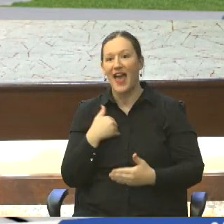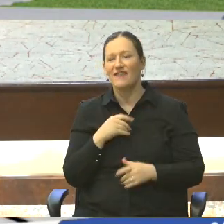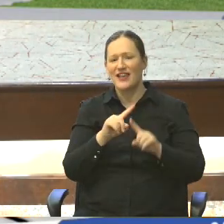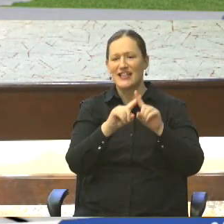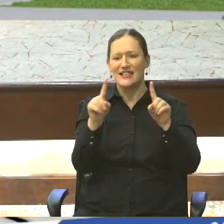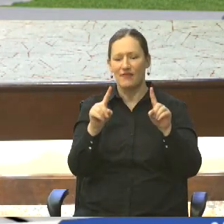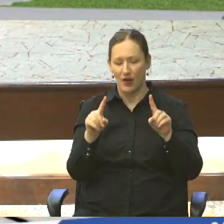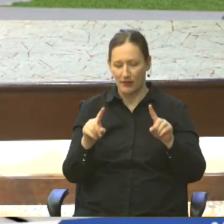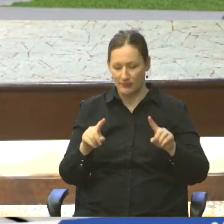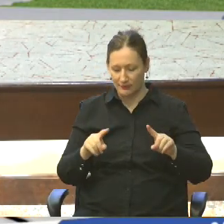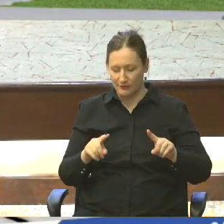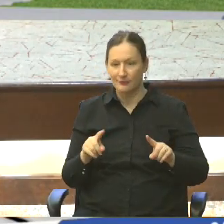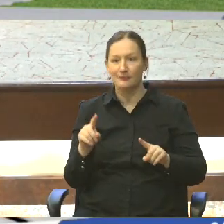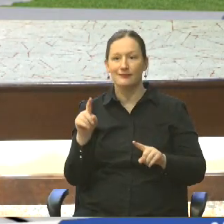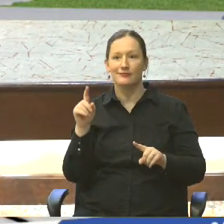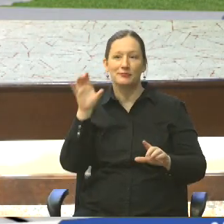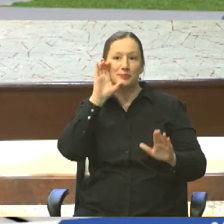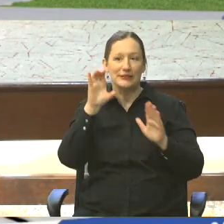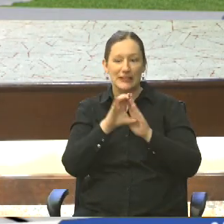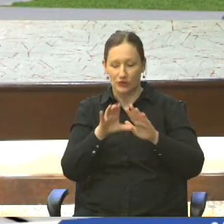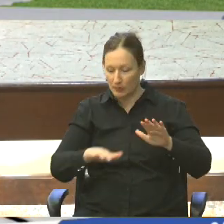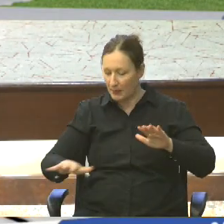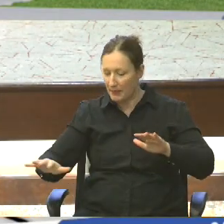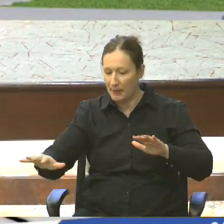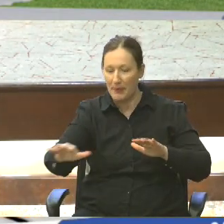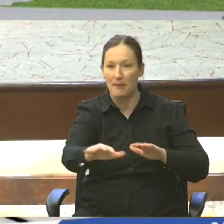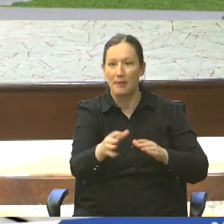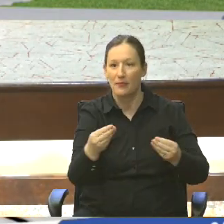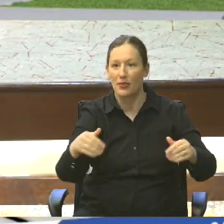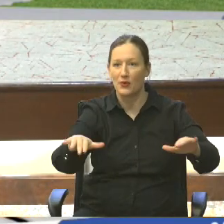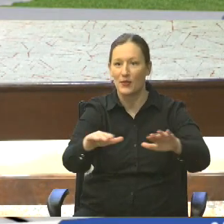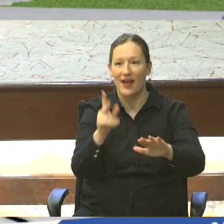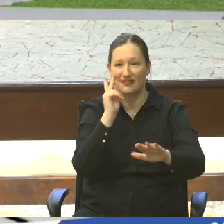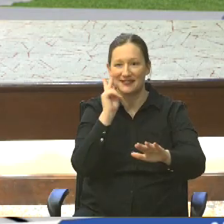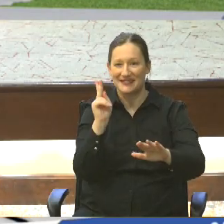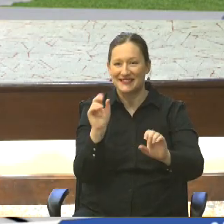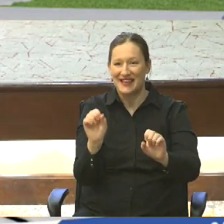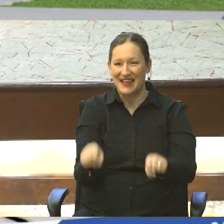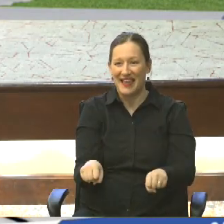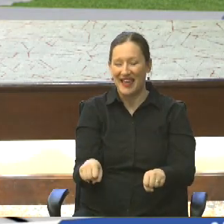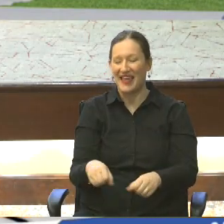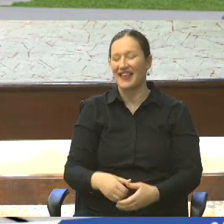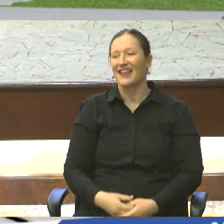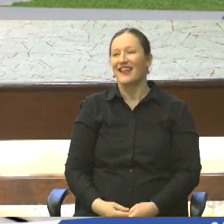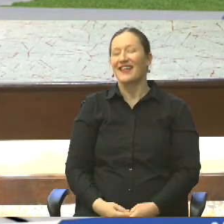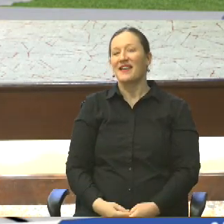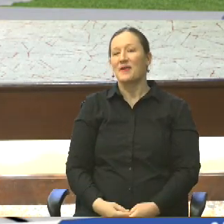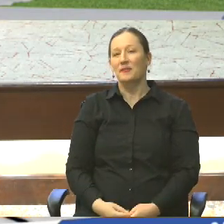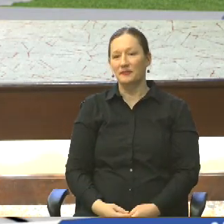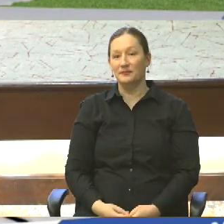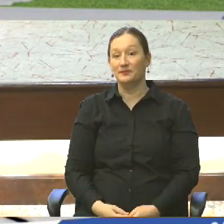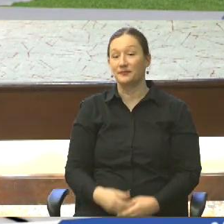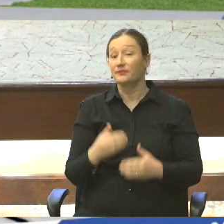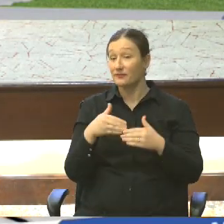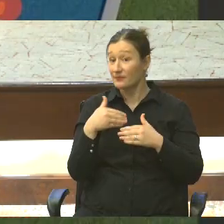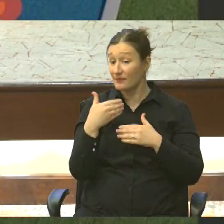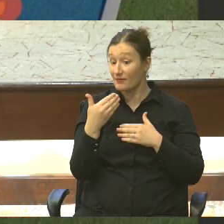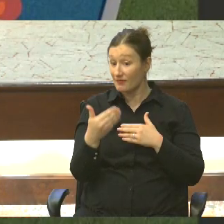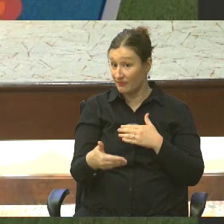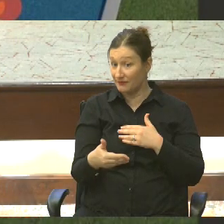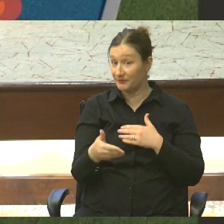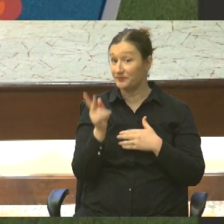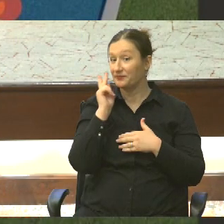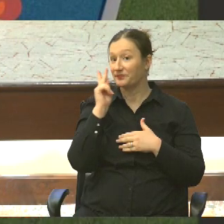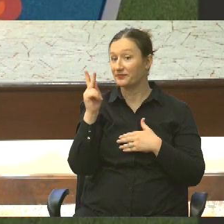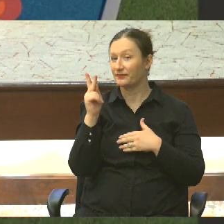different prints and different activities that are also on the surfacing. And then from there as well, if you don't mind slipping